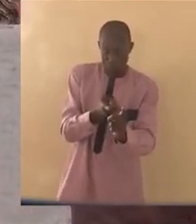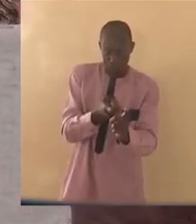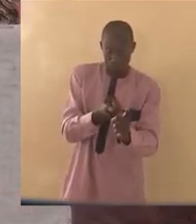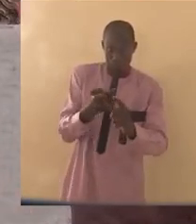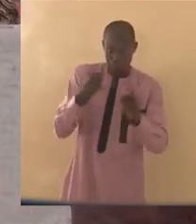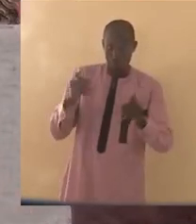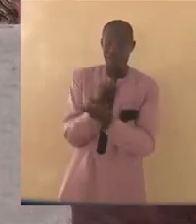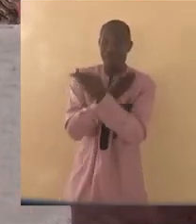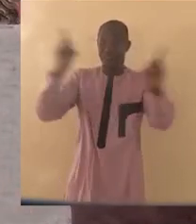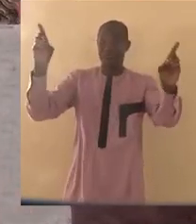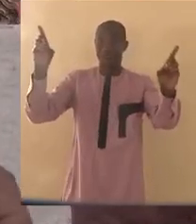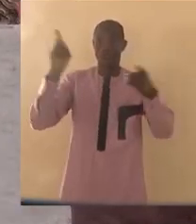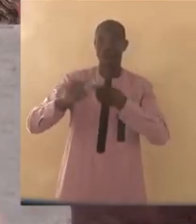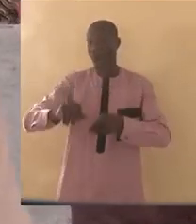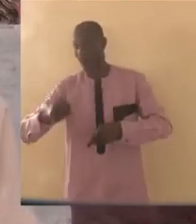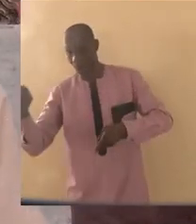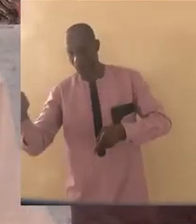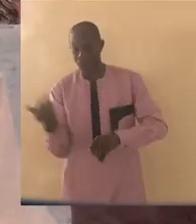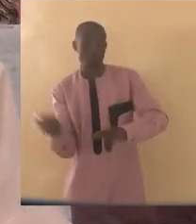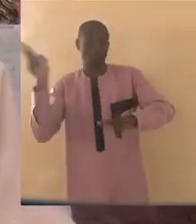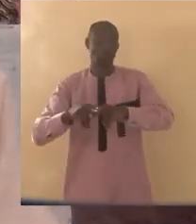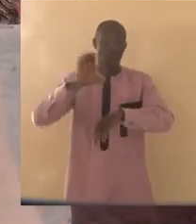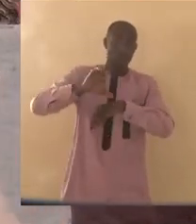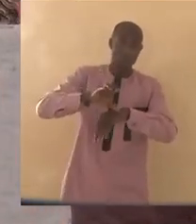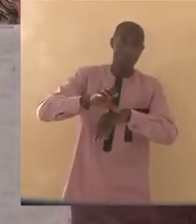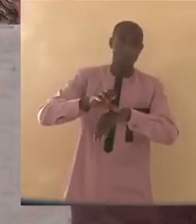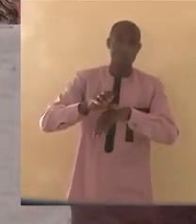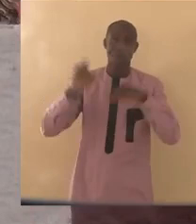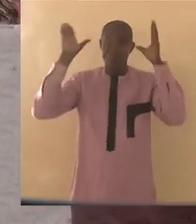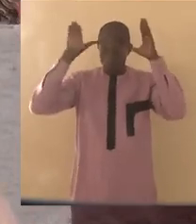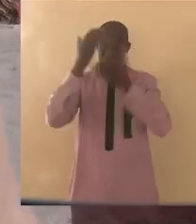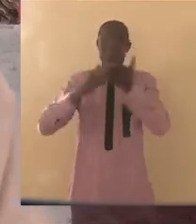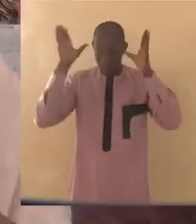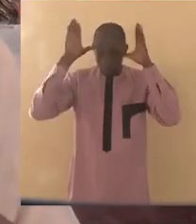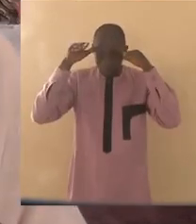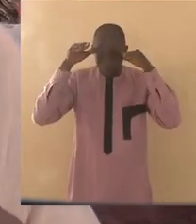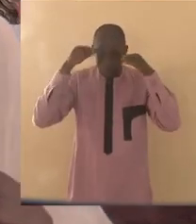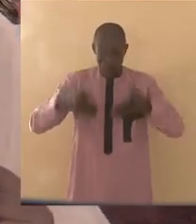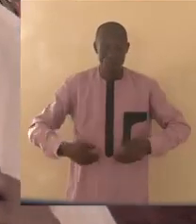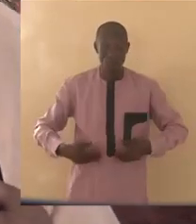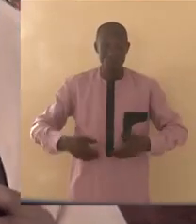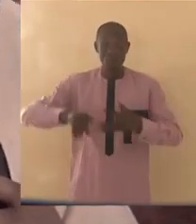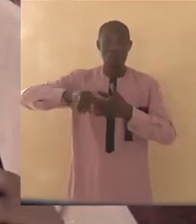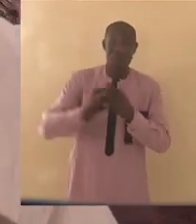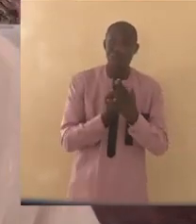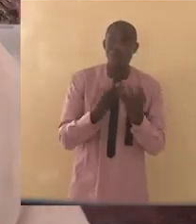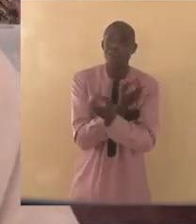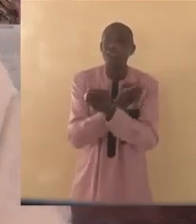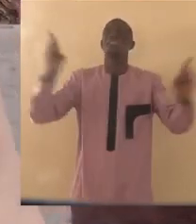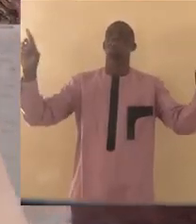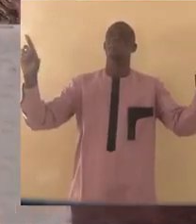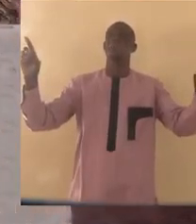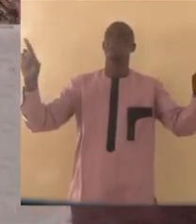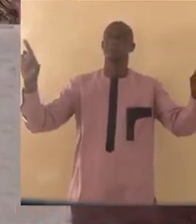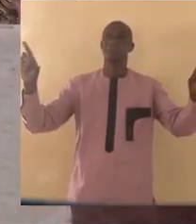one deliverance place to the other in the Christian church, you know what happened? Some Muslim young people also started deliverance